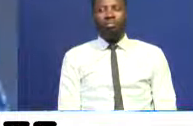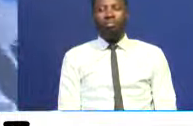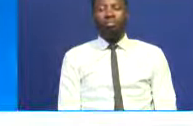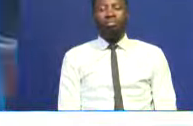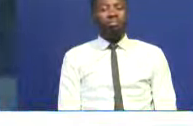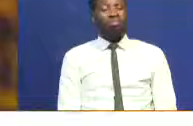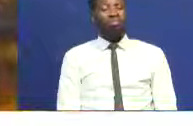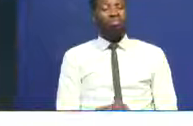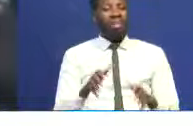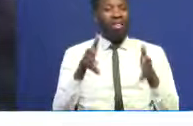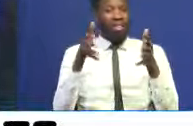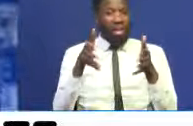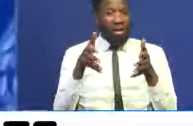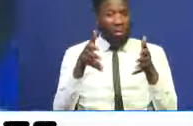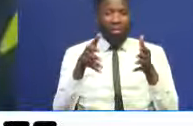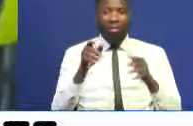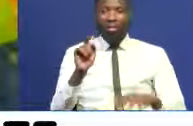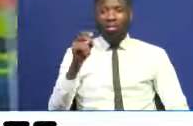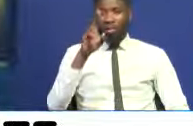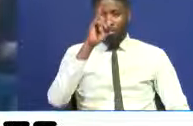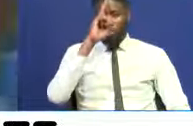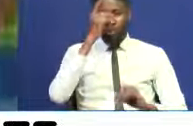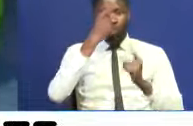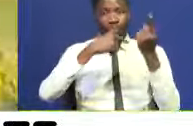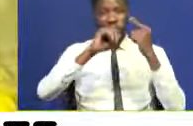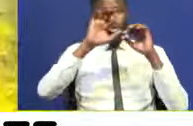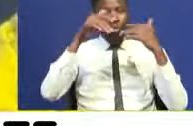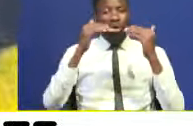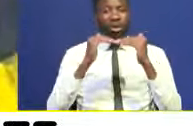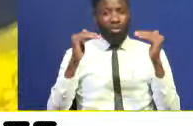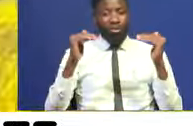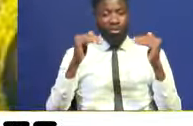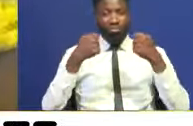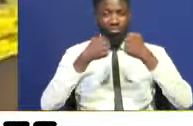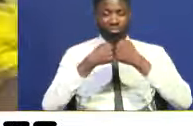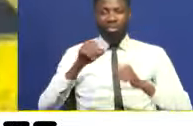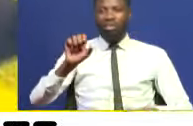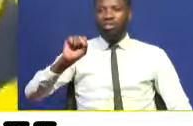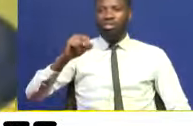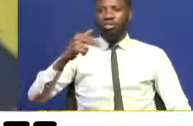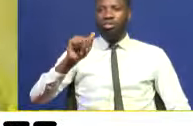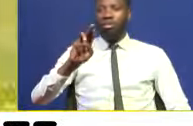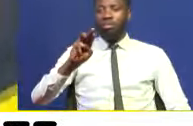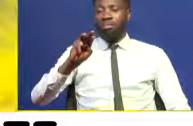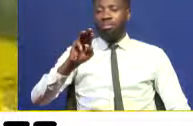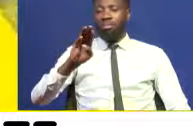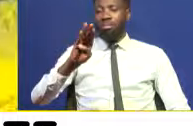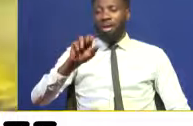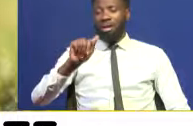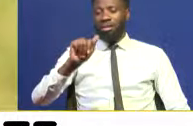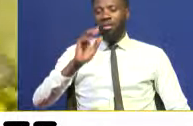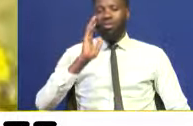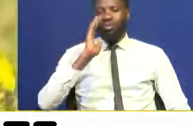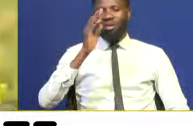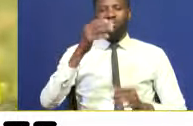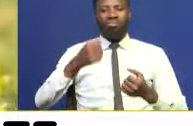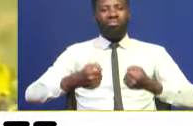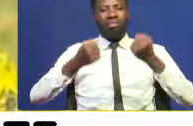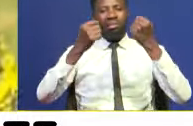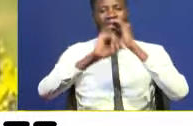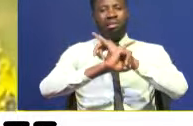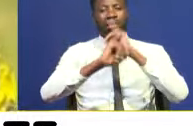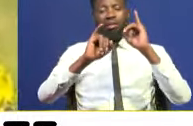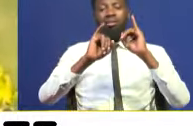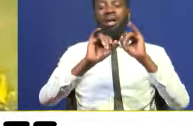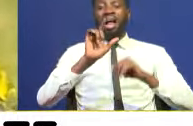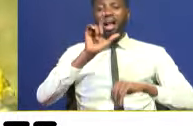that a win or draw for Kenya Police against Shabana on 14th June will hand them the title before they face Gor Mahia in their final game